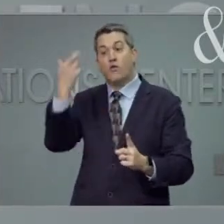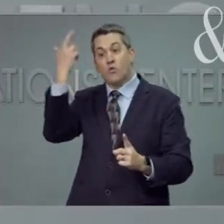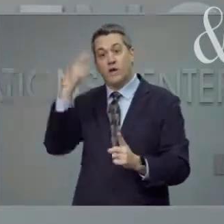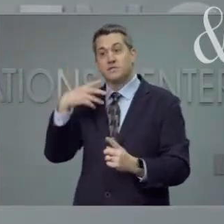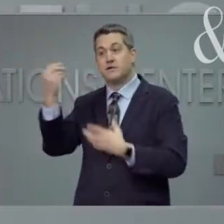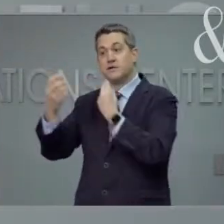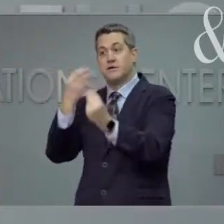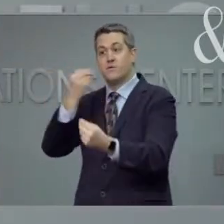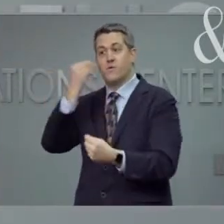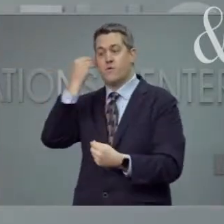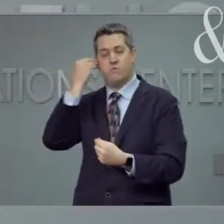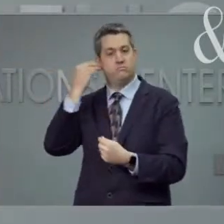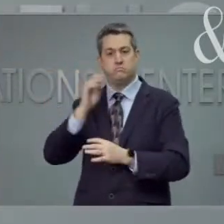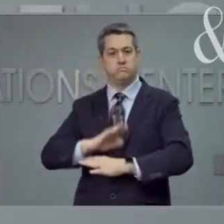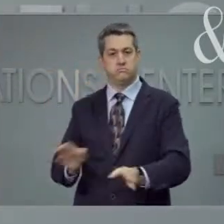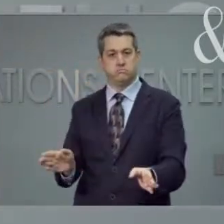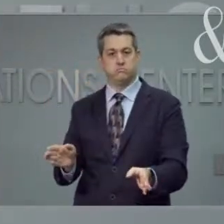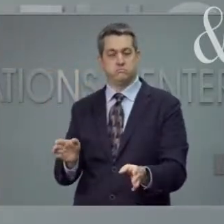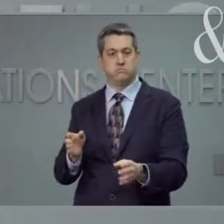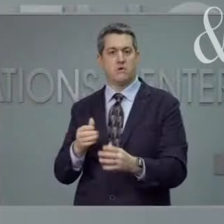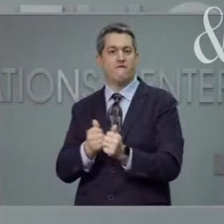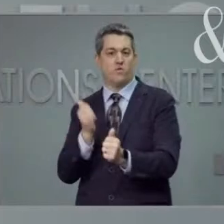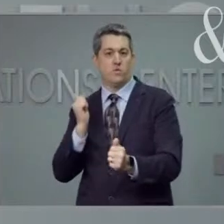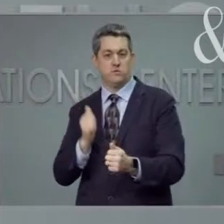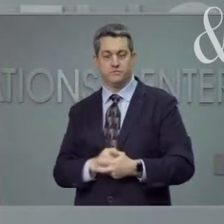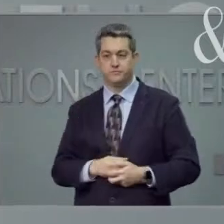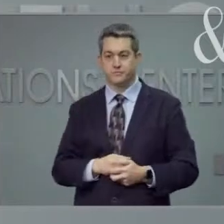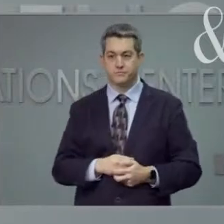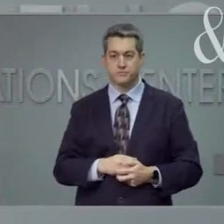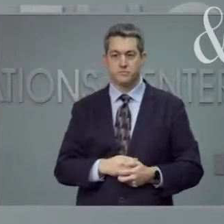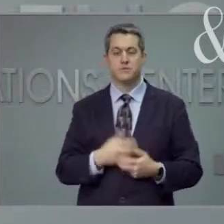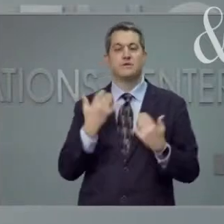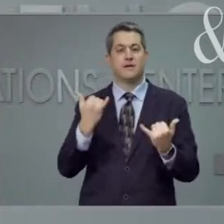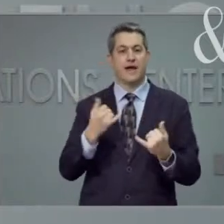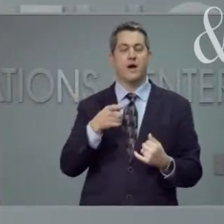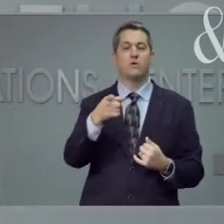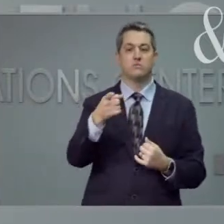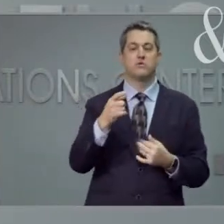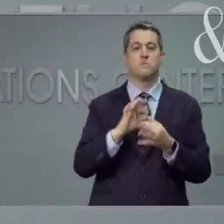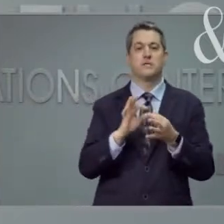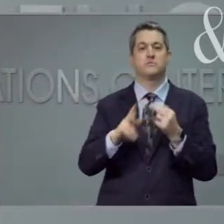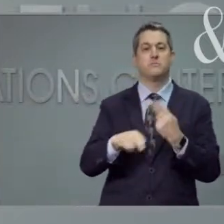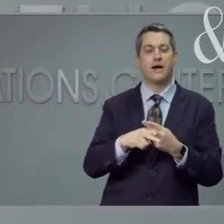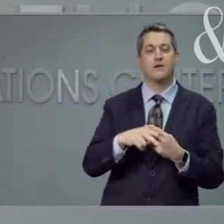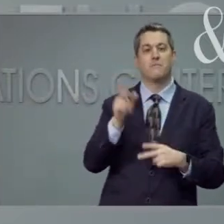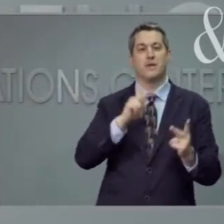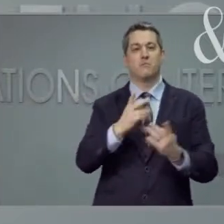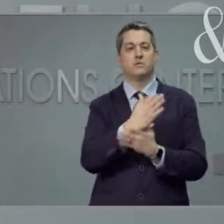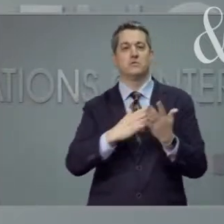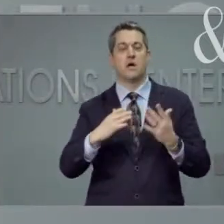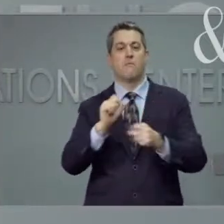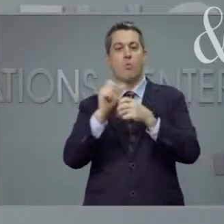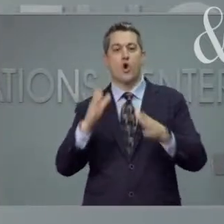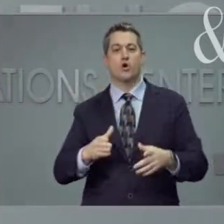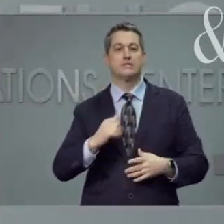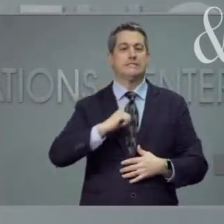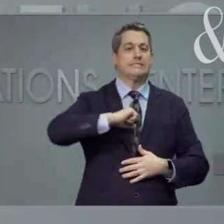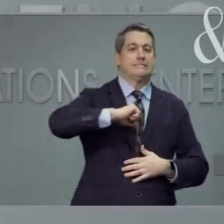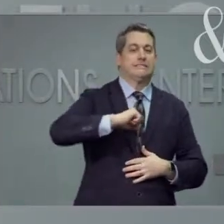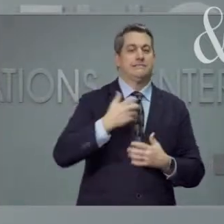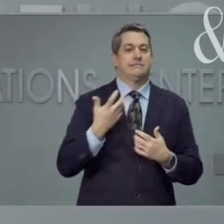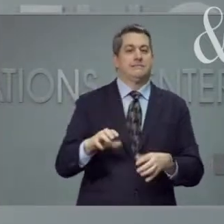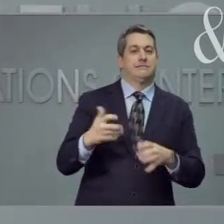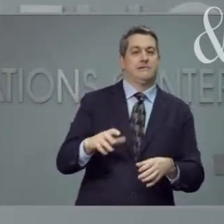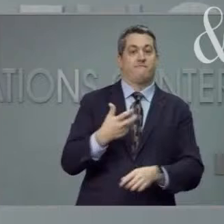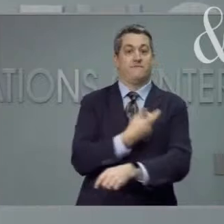your home beyond that. And as far as vaccine and hesitancy, I think this is something we saw coming. We have